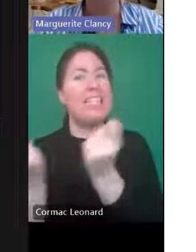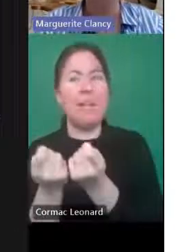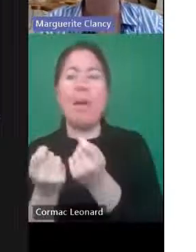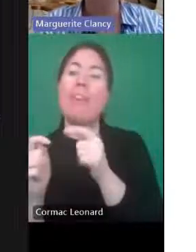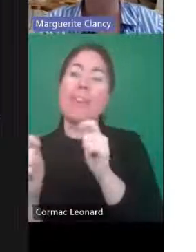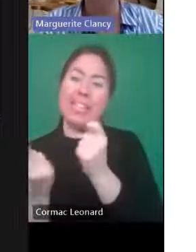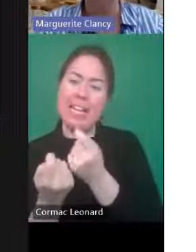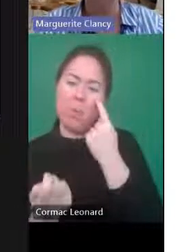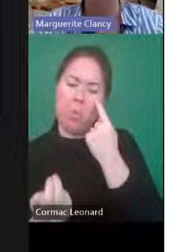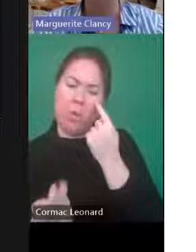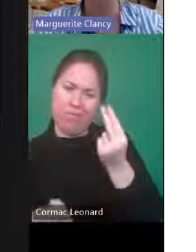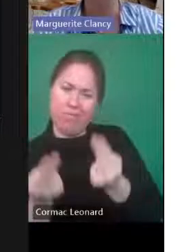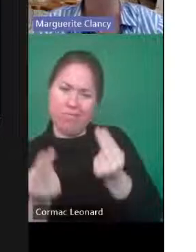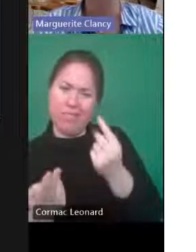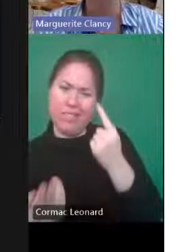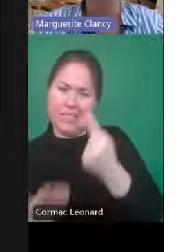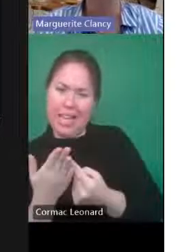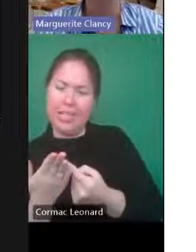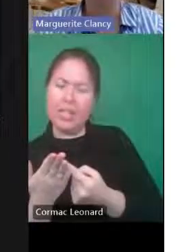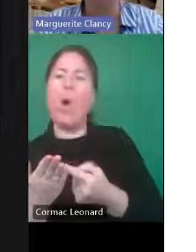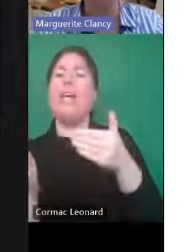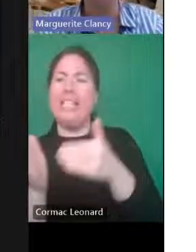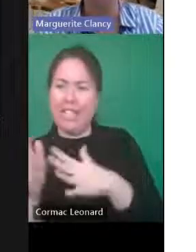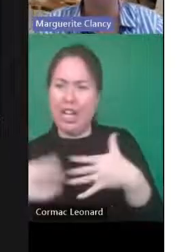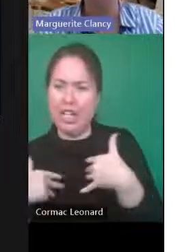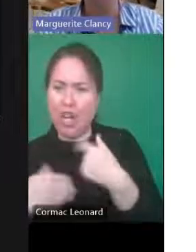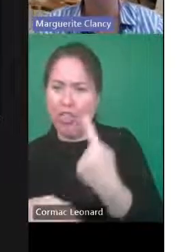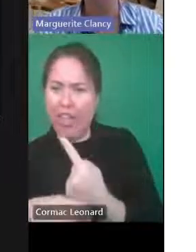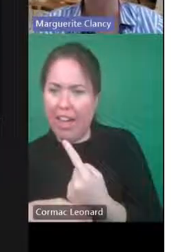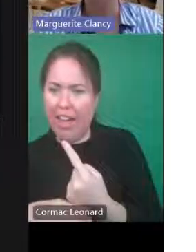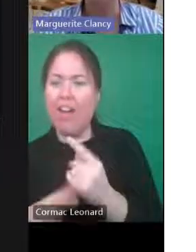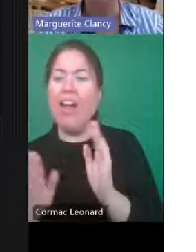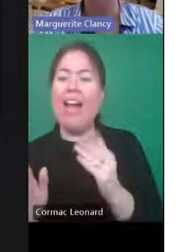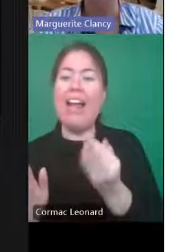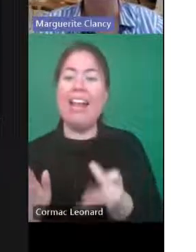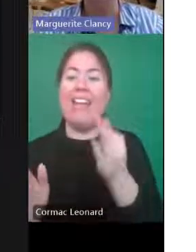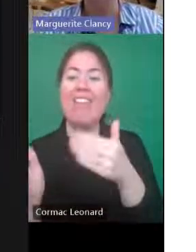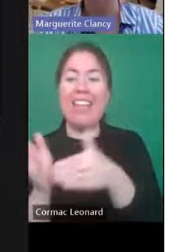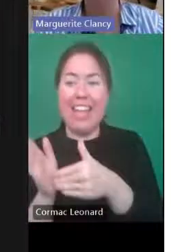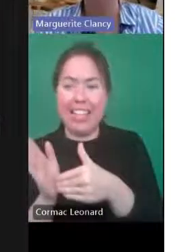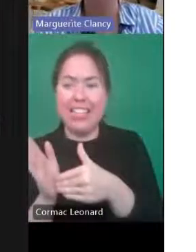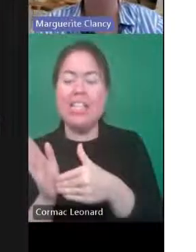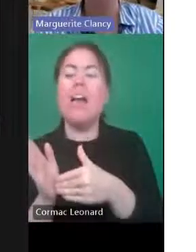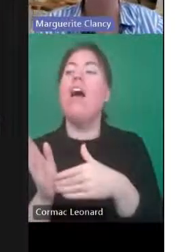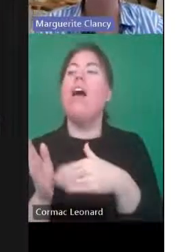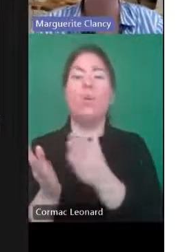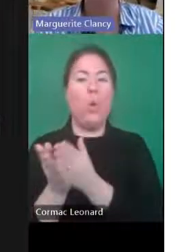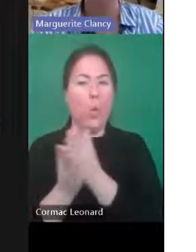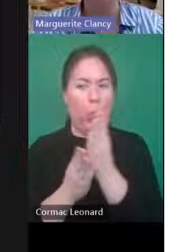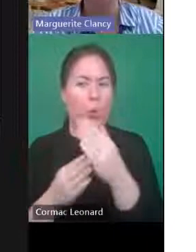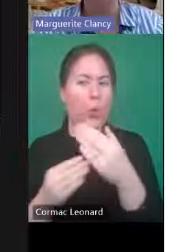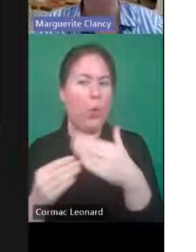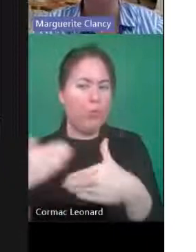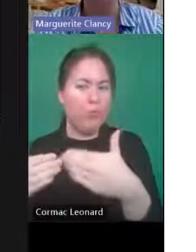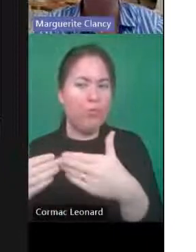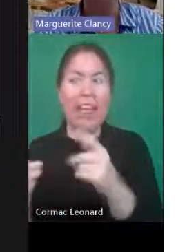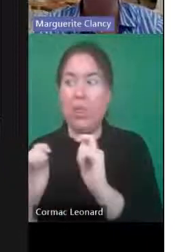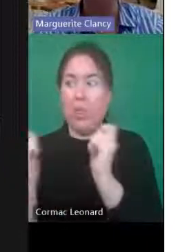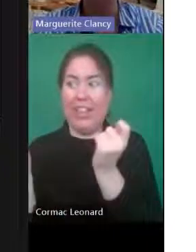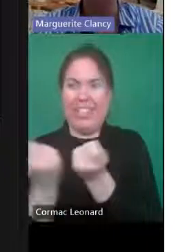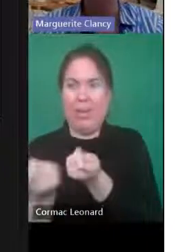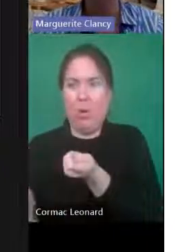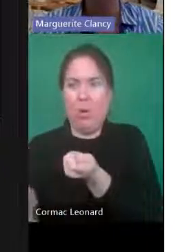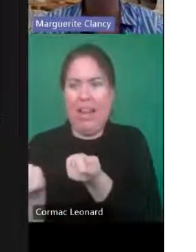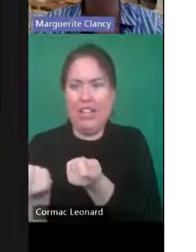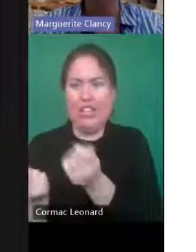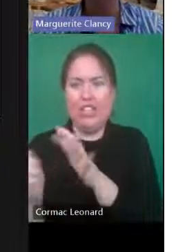to decide if there was a safeguarding concern, and if there was, progress that through the team managing the concern from there